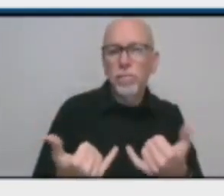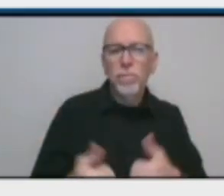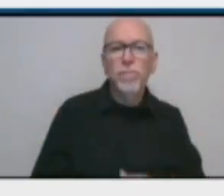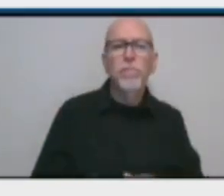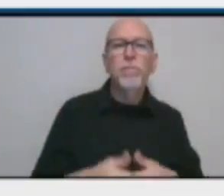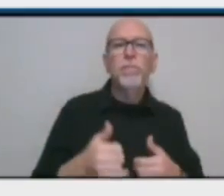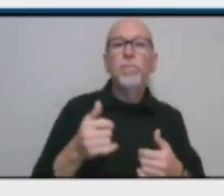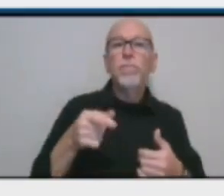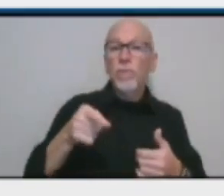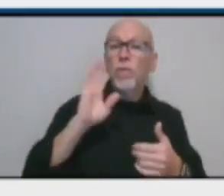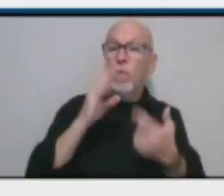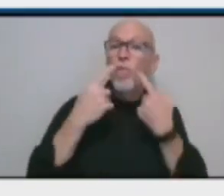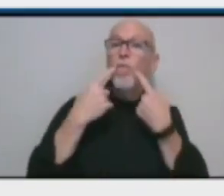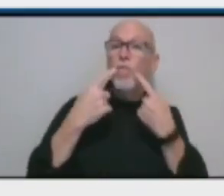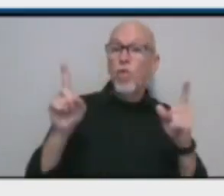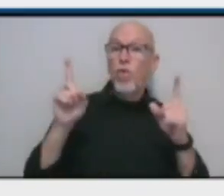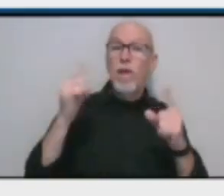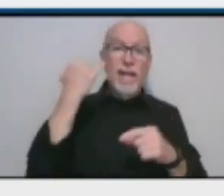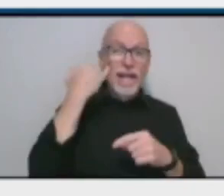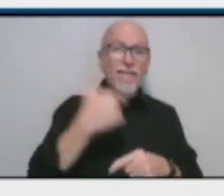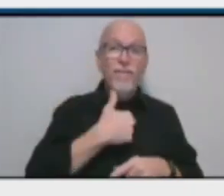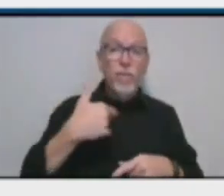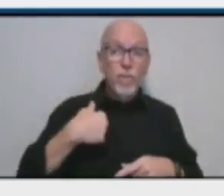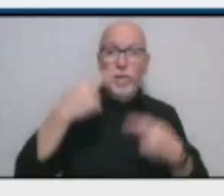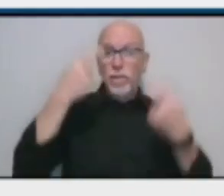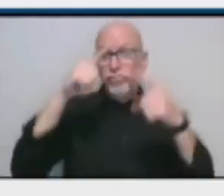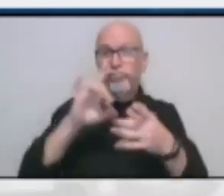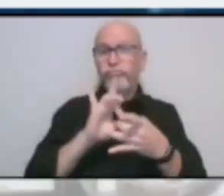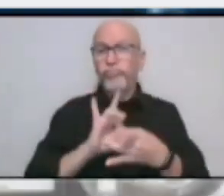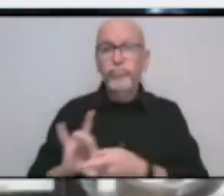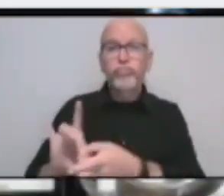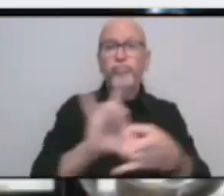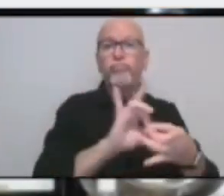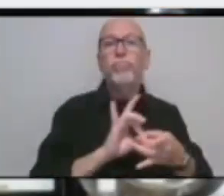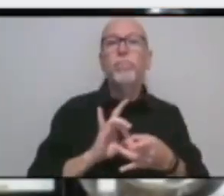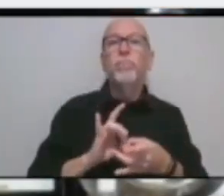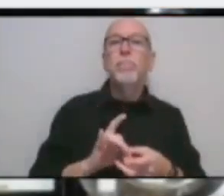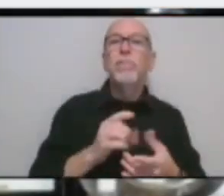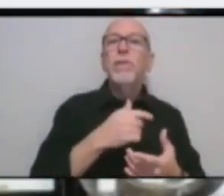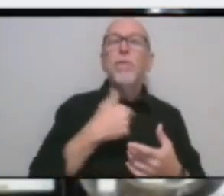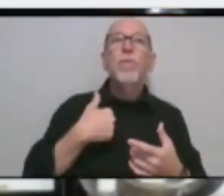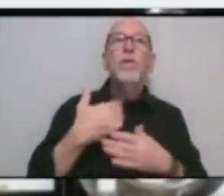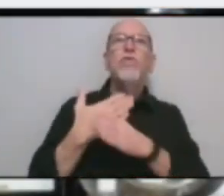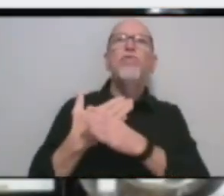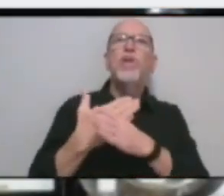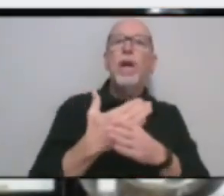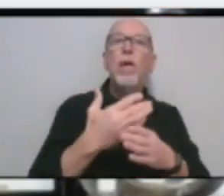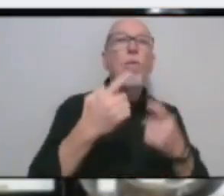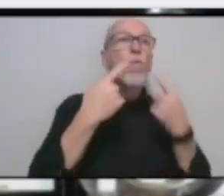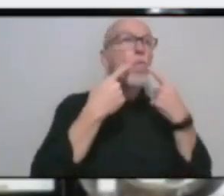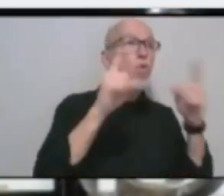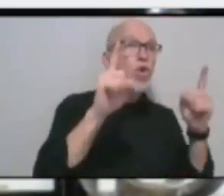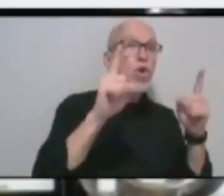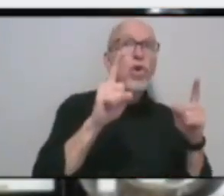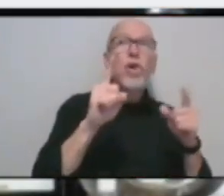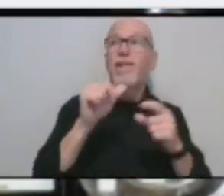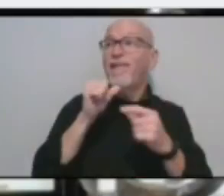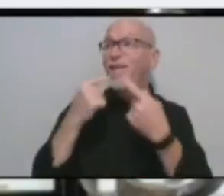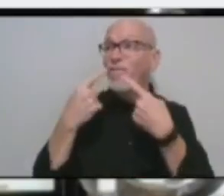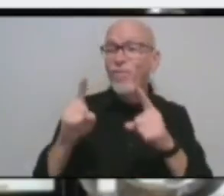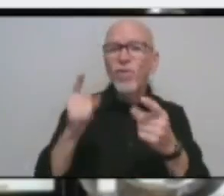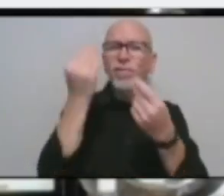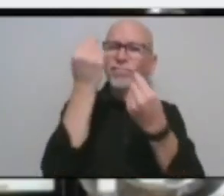doing it together and sharing what works, again, individually, whether that be a person or